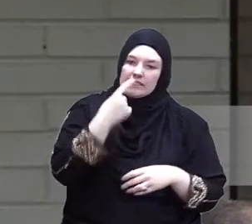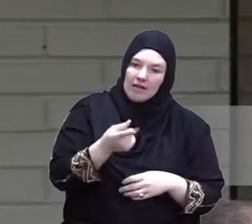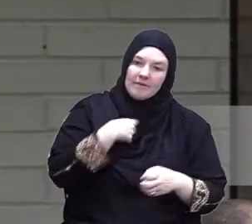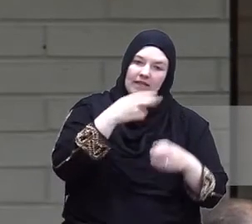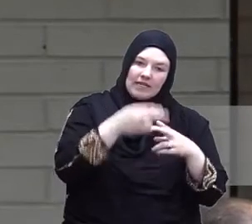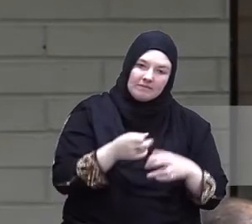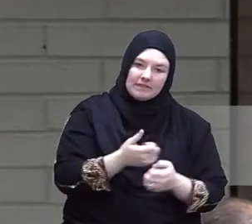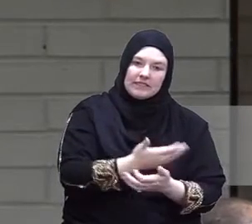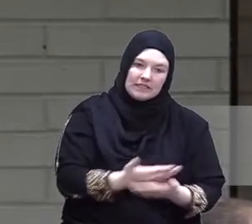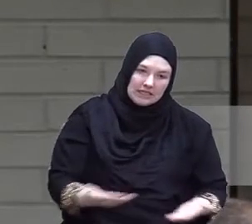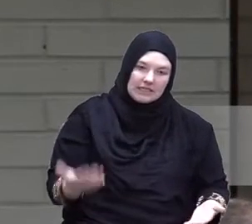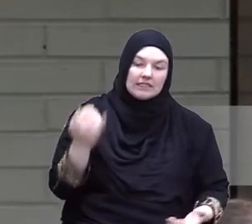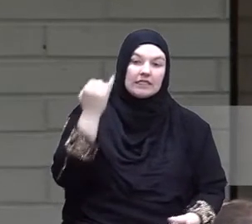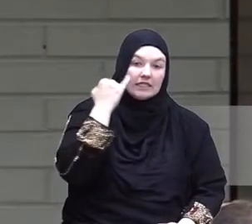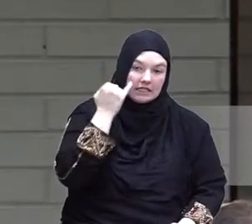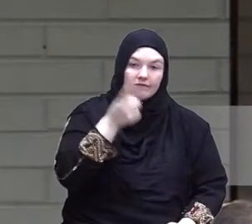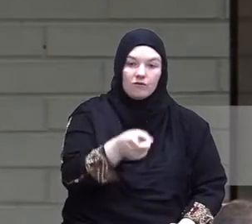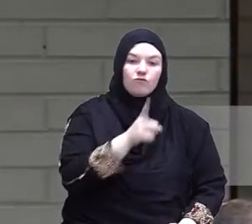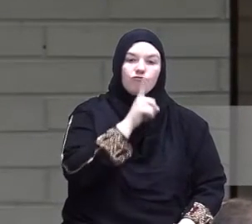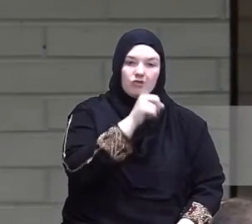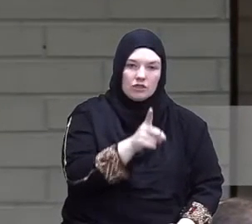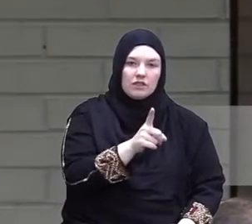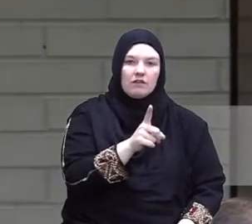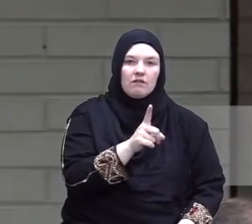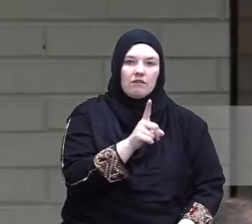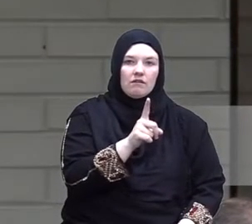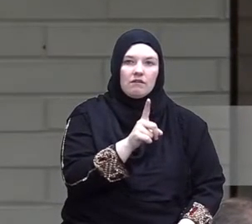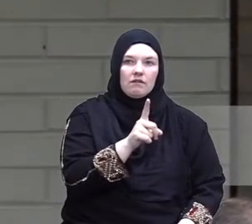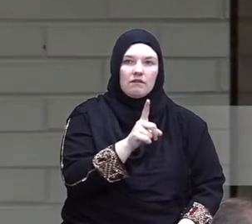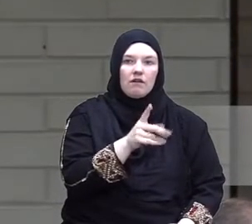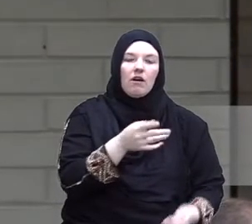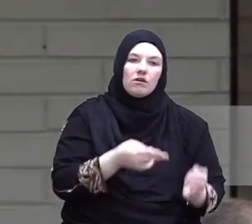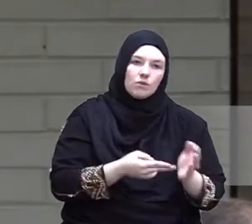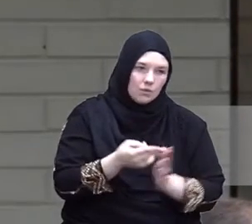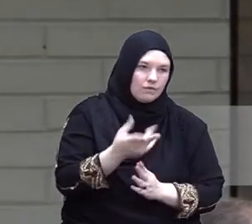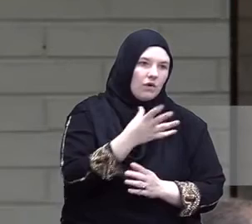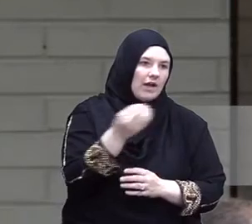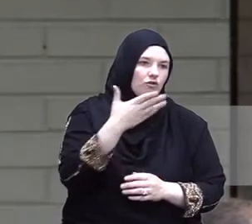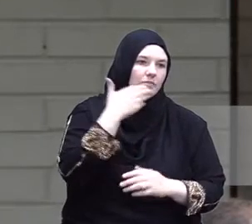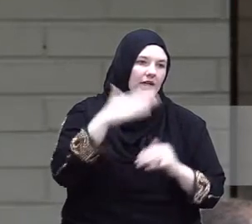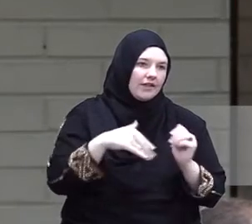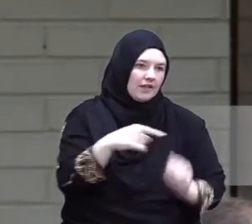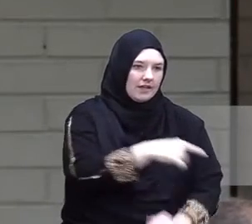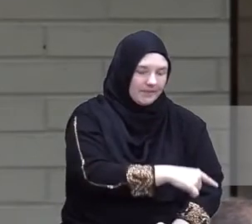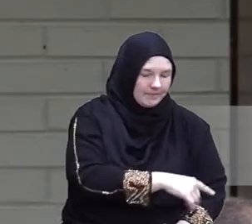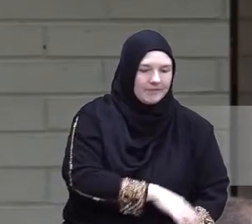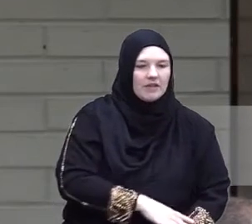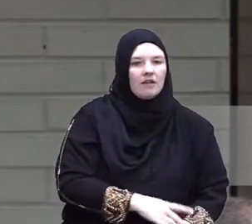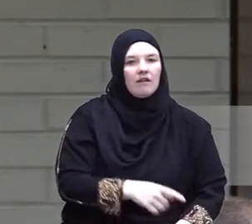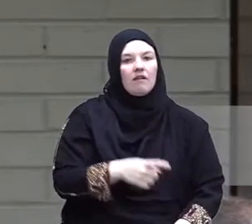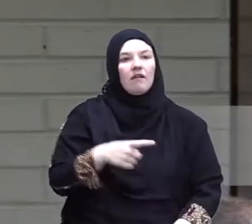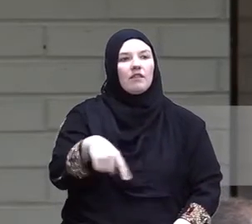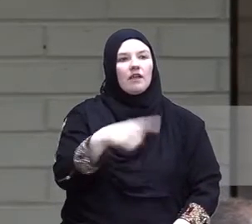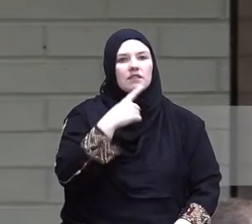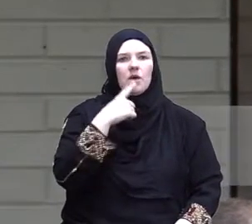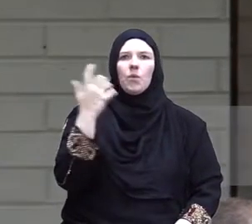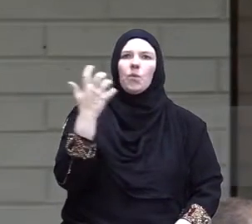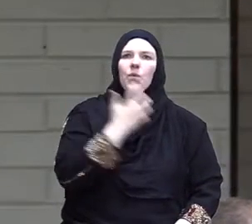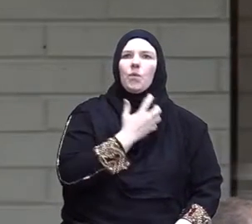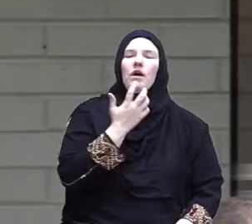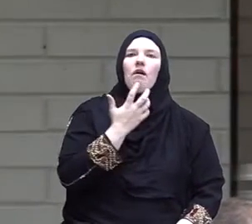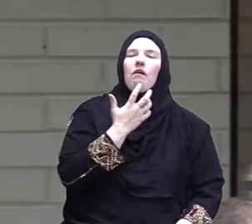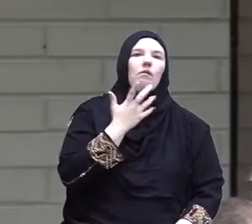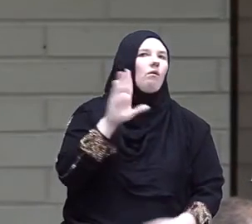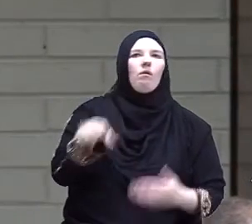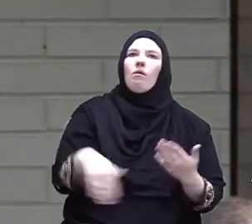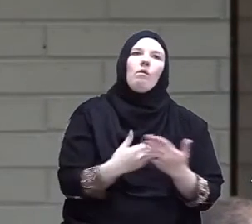those things if you truly are truthful. They said, Subhanak, all glory and